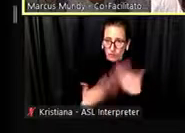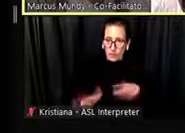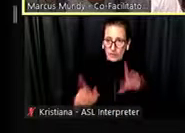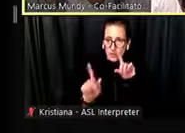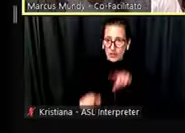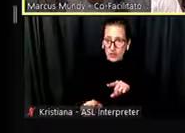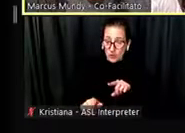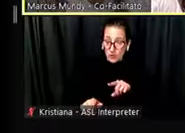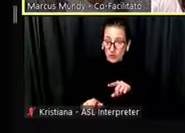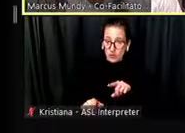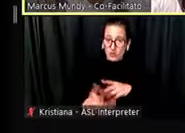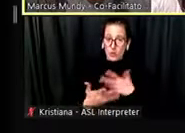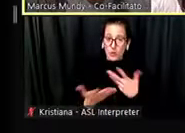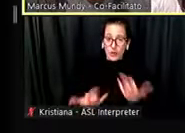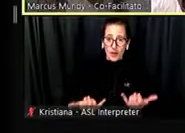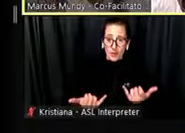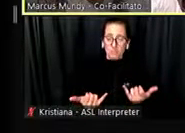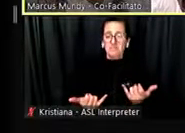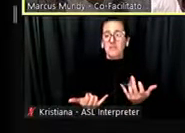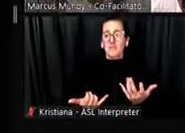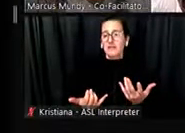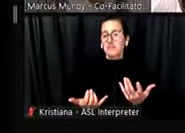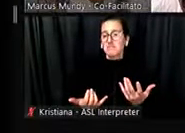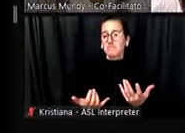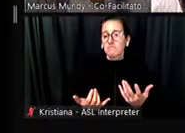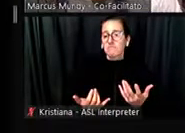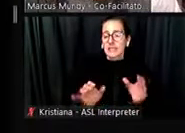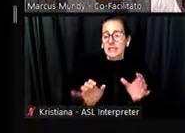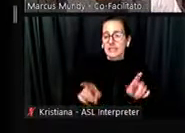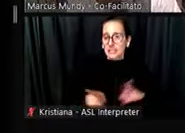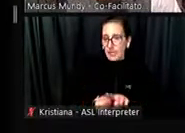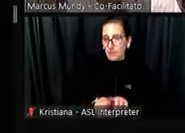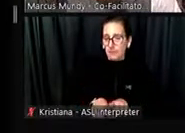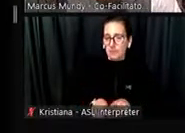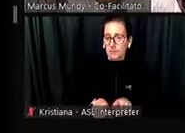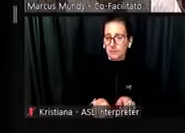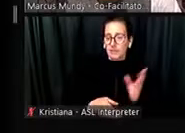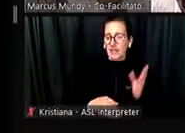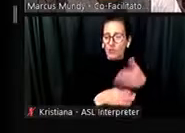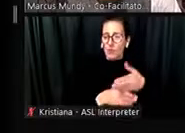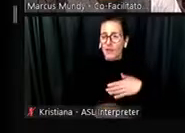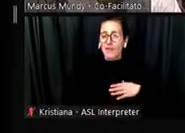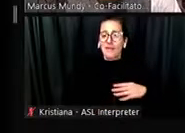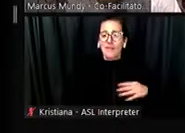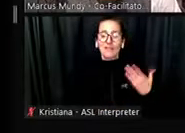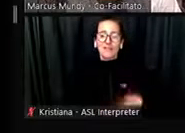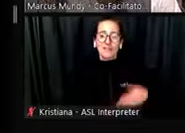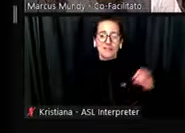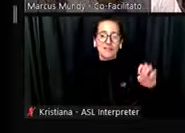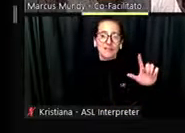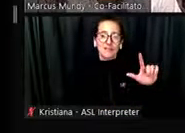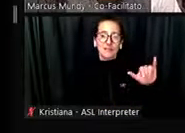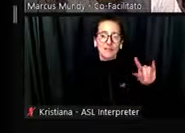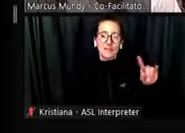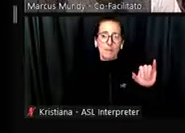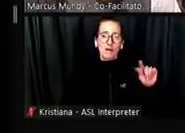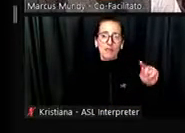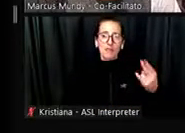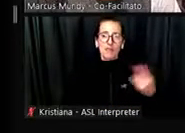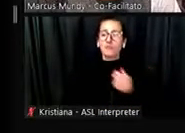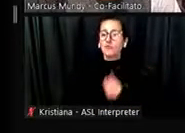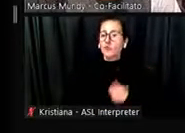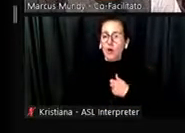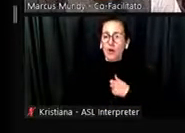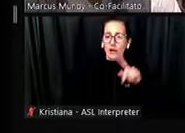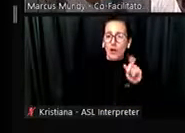And so that was consistent with— Marcus, yes. I'm so sorry, it's Elizabeth. I've got a question in the Q&A. Yes. One of